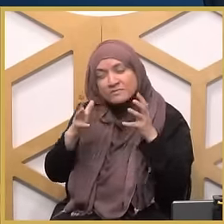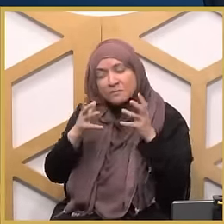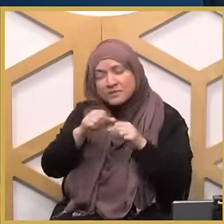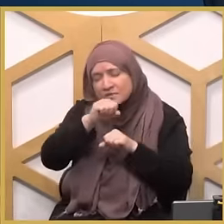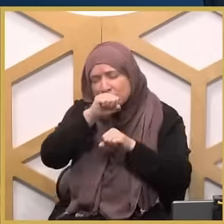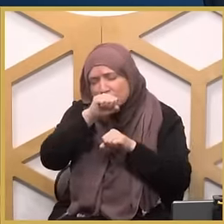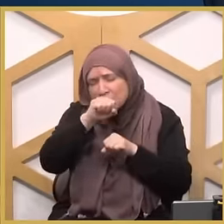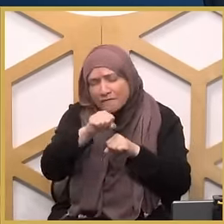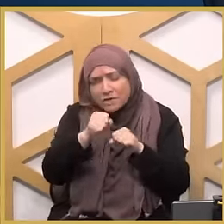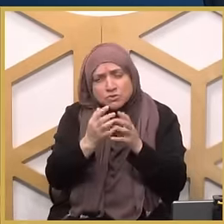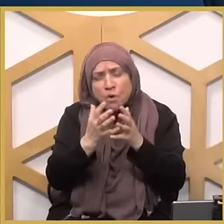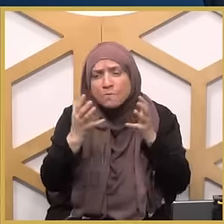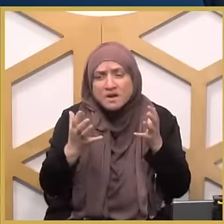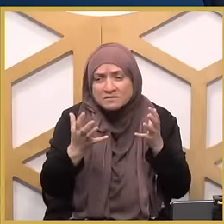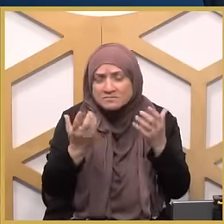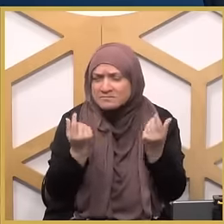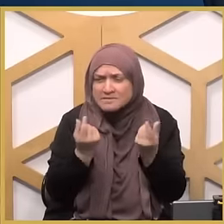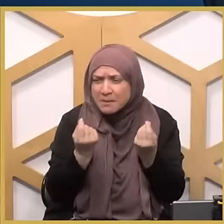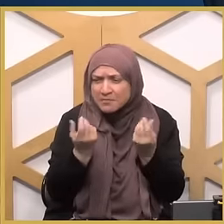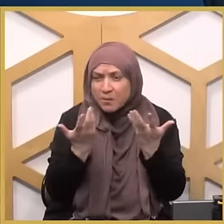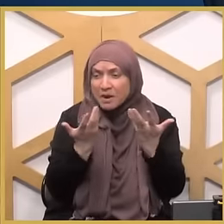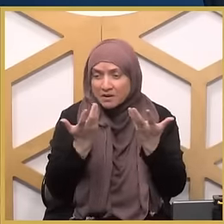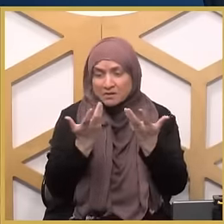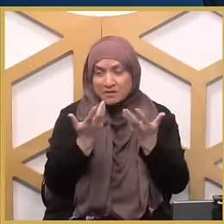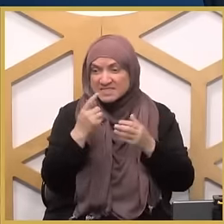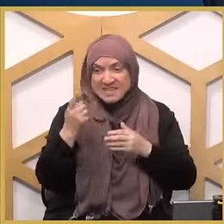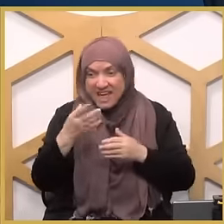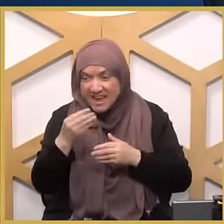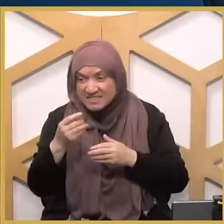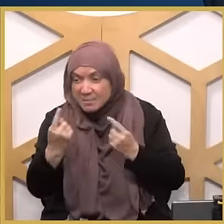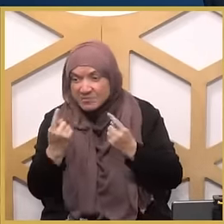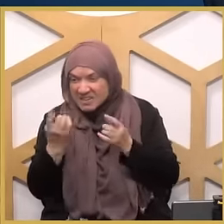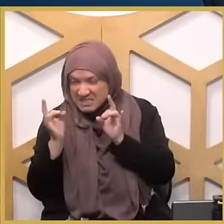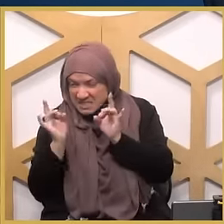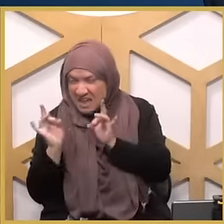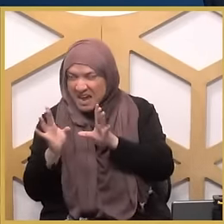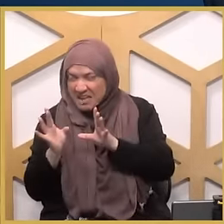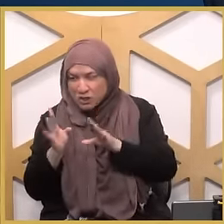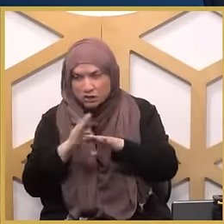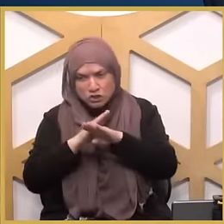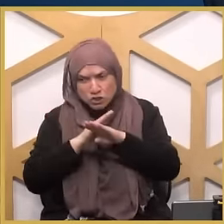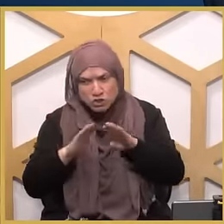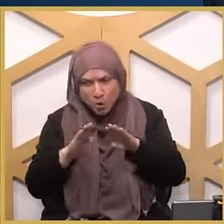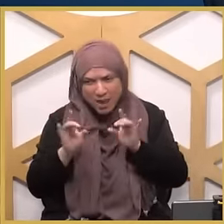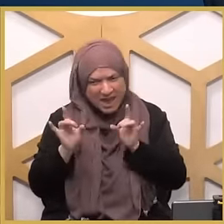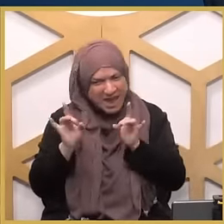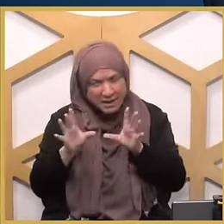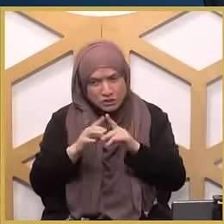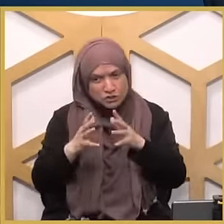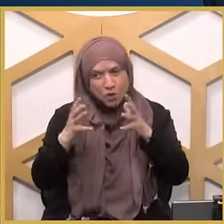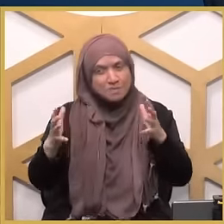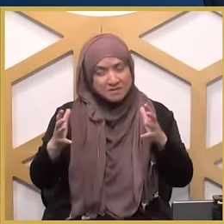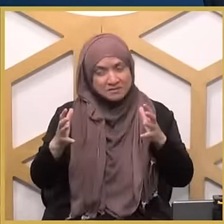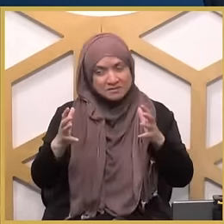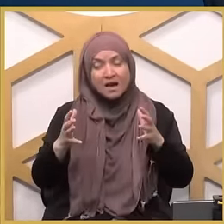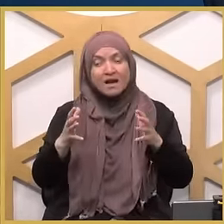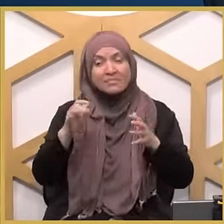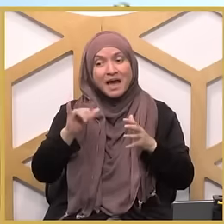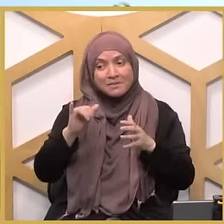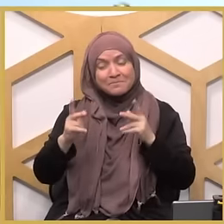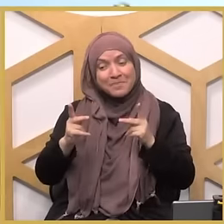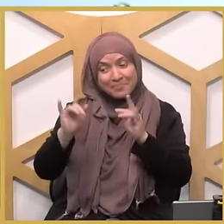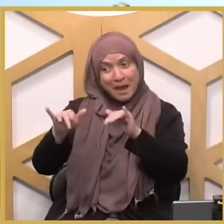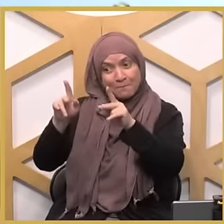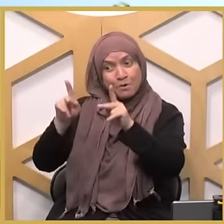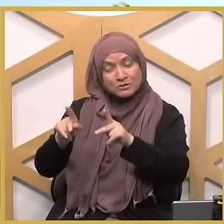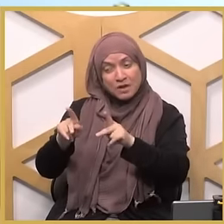beloved person to you. Everything with moderation is great, Shaykhna. Exactly. What's your final thoughts, inshallah ta'ala? I want to give another analogy. Ya